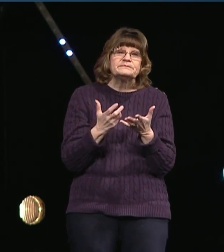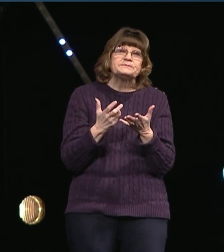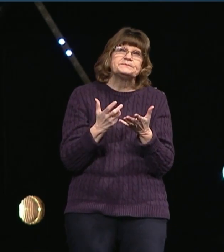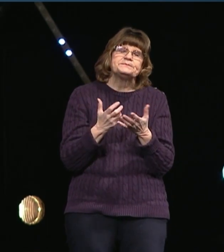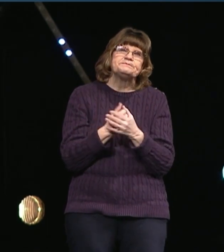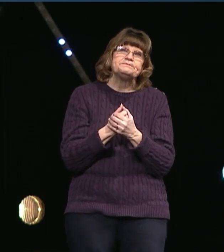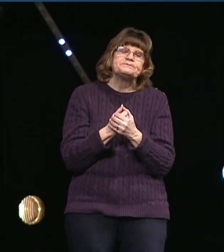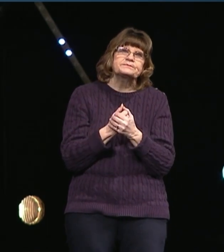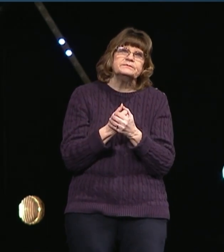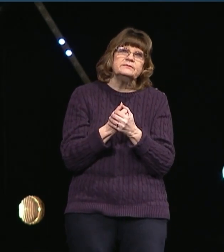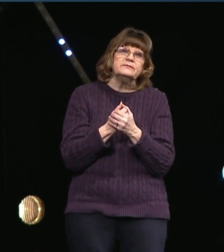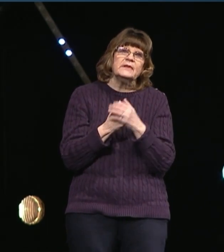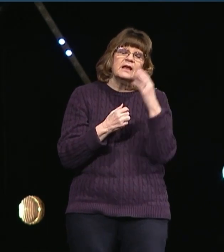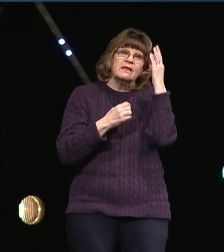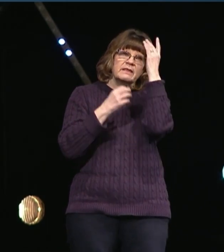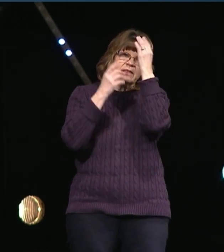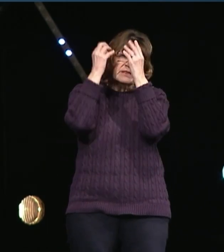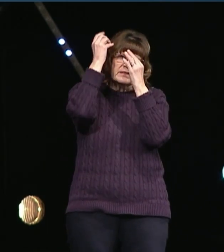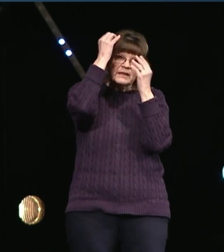think of